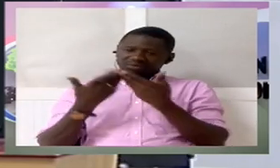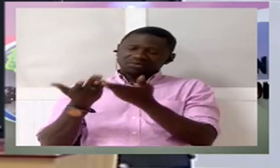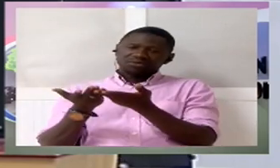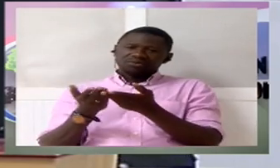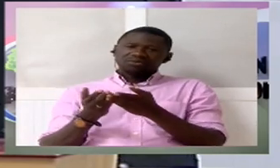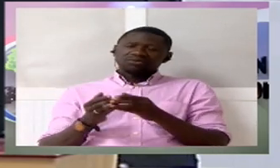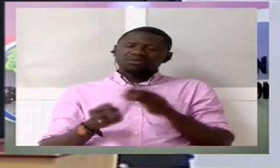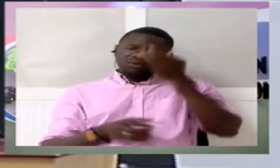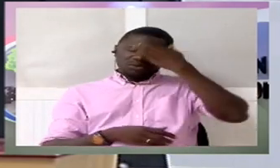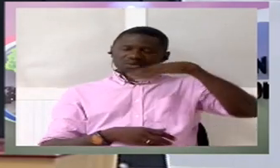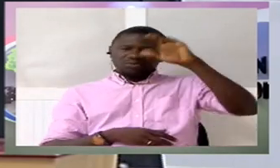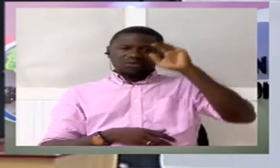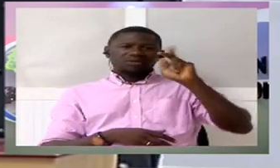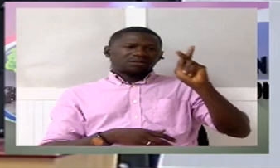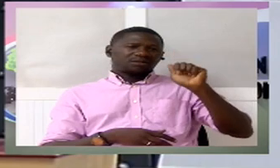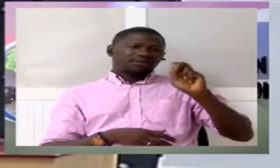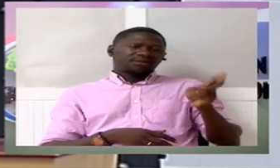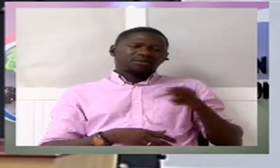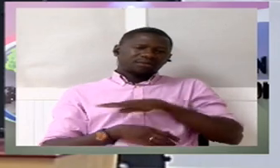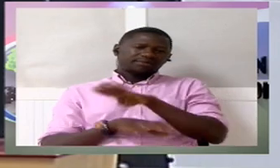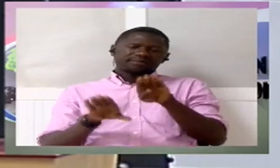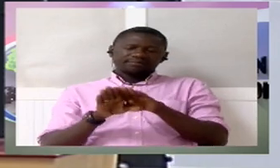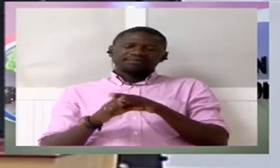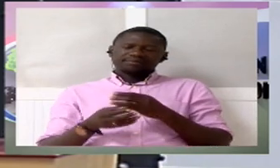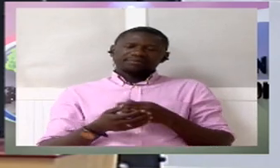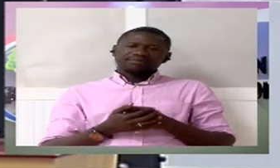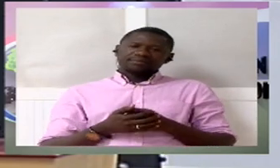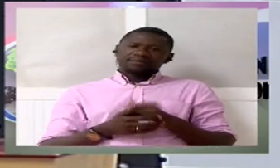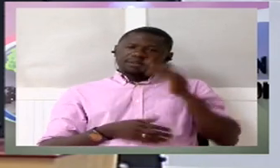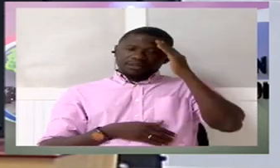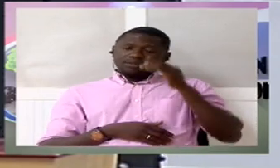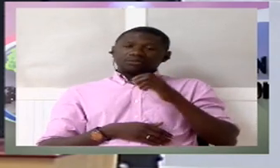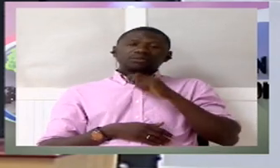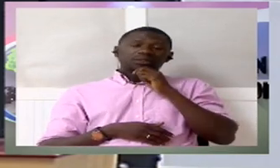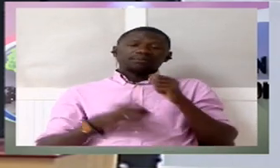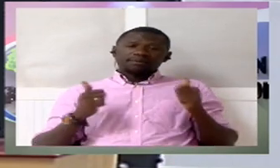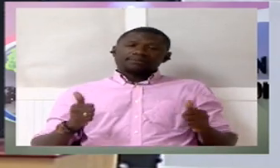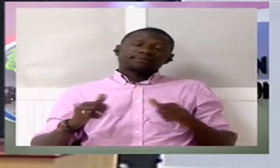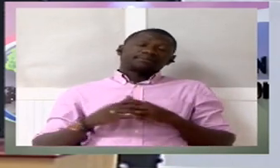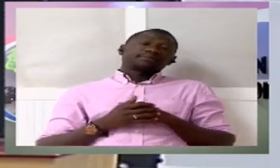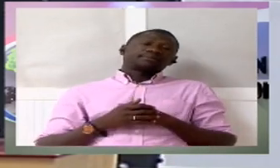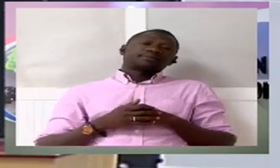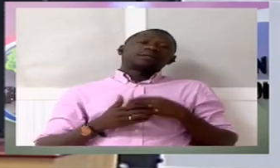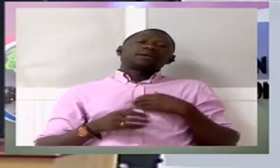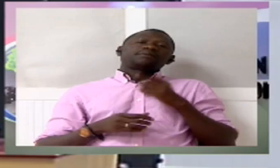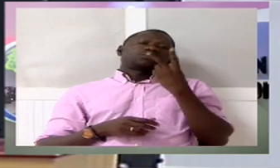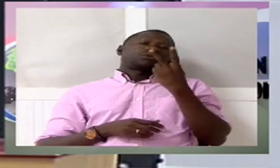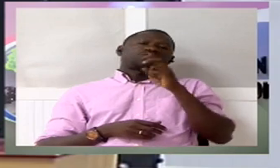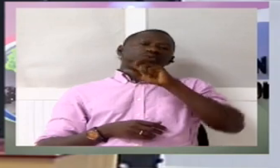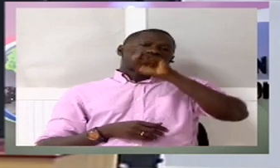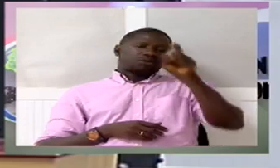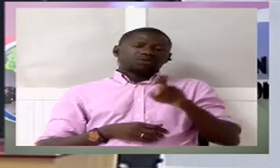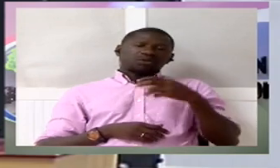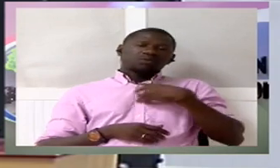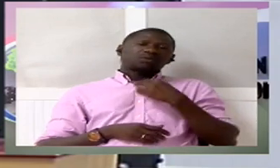Commissioner, you have the floor. Commissioner, thank you, Chairman. Chairman. I have two questions I want to